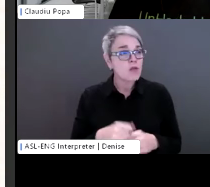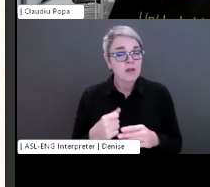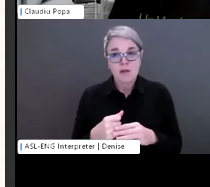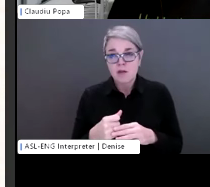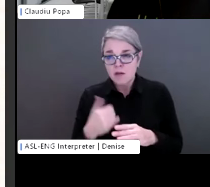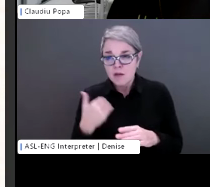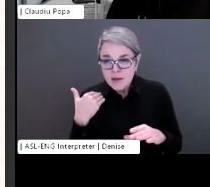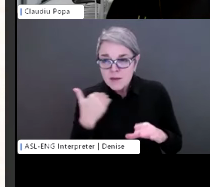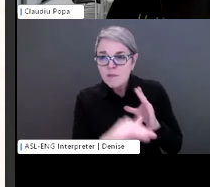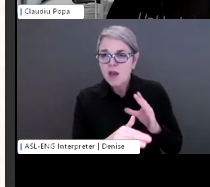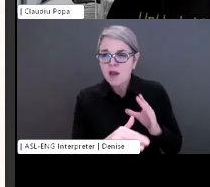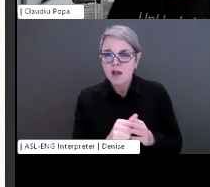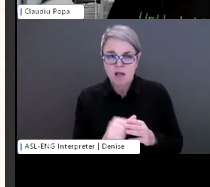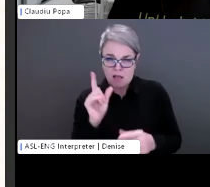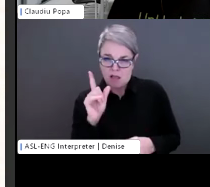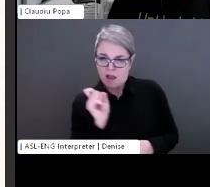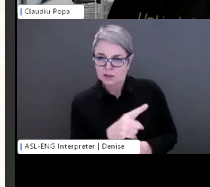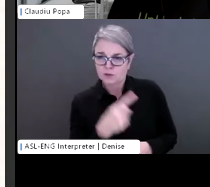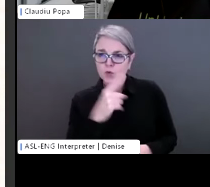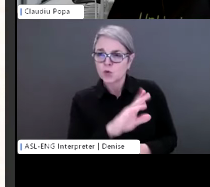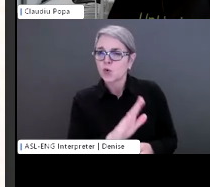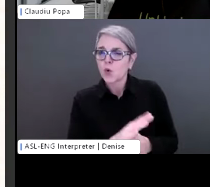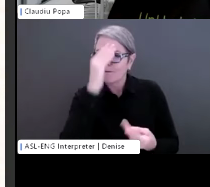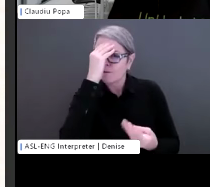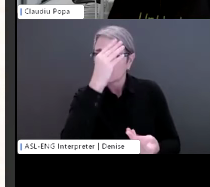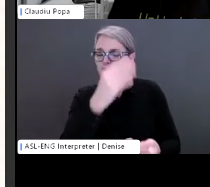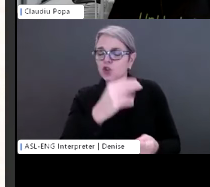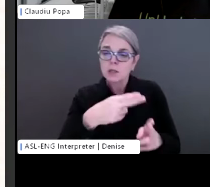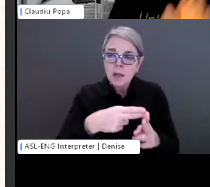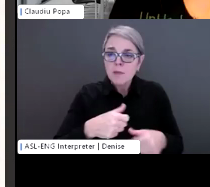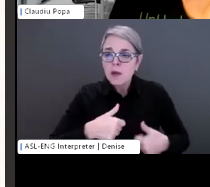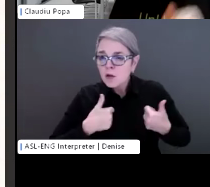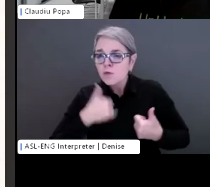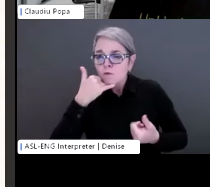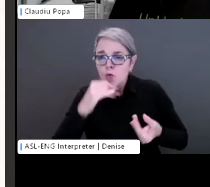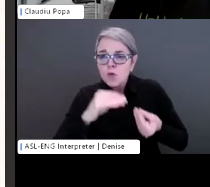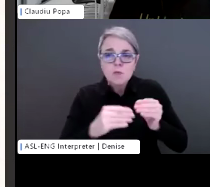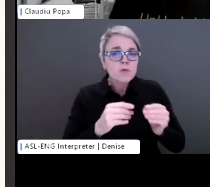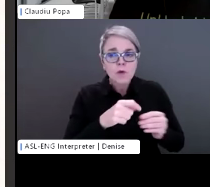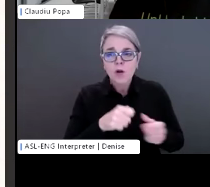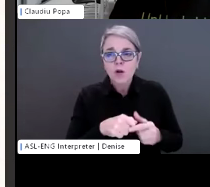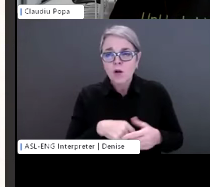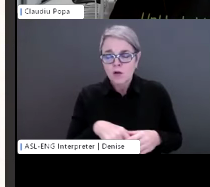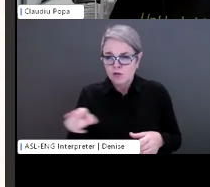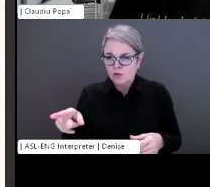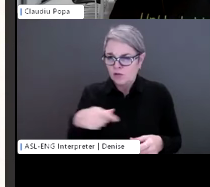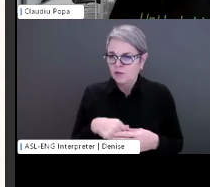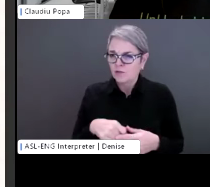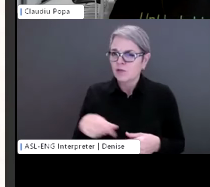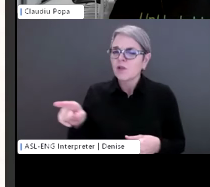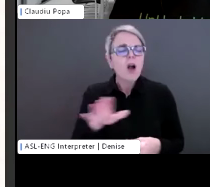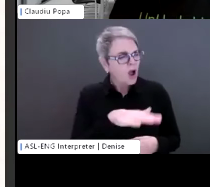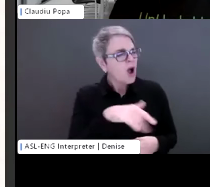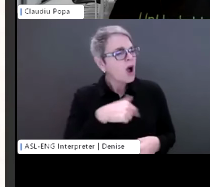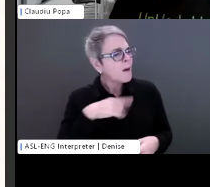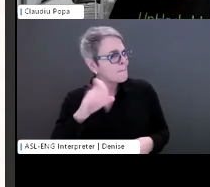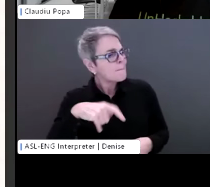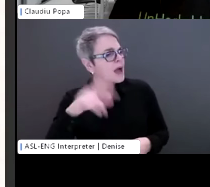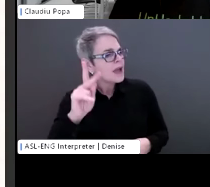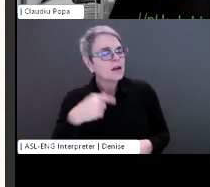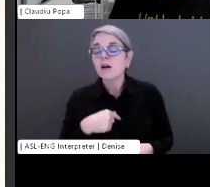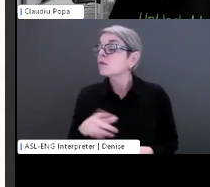push back and you must be skeptical. If they say they're from your bank, then just say, fine, I'll go to my bank branch and I will deal with it there. I'm